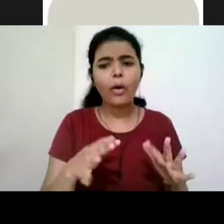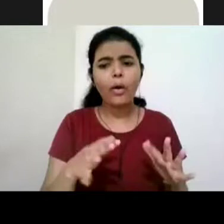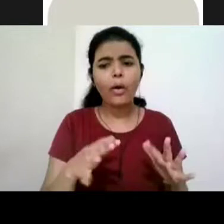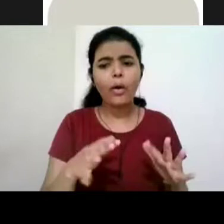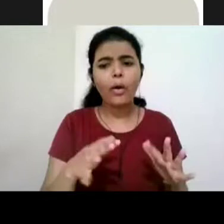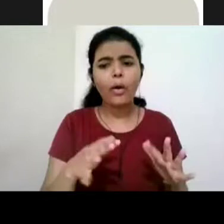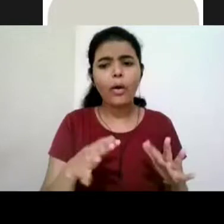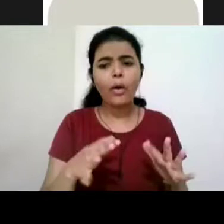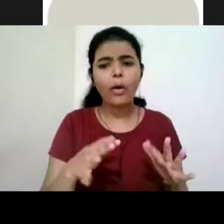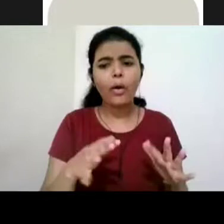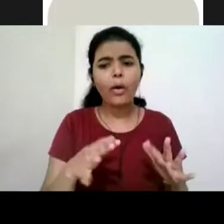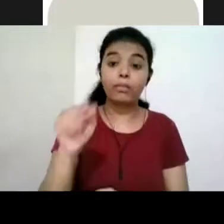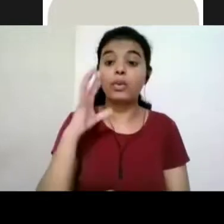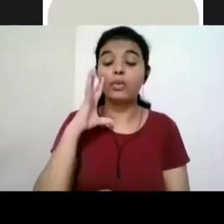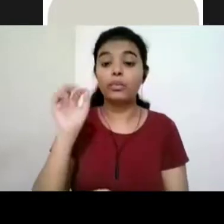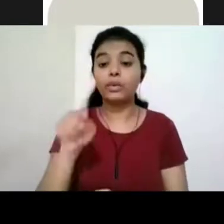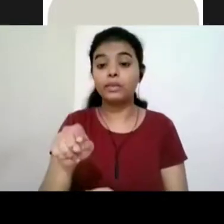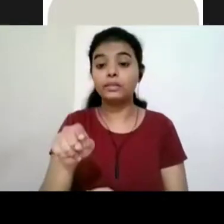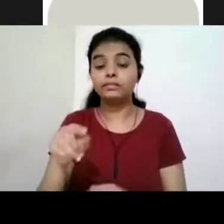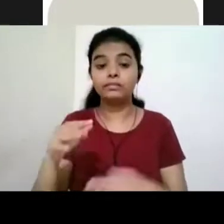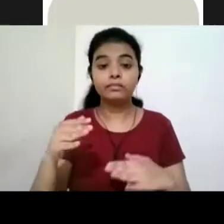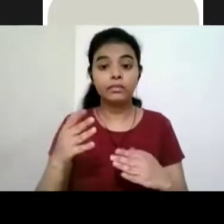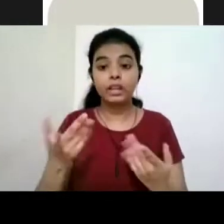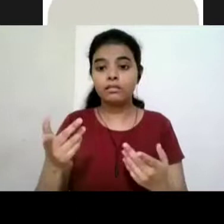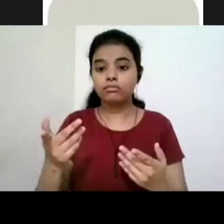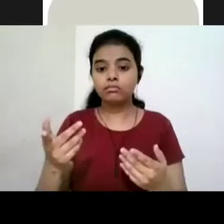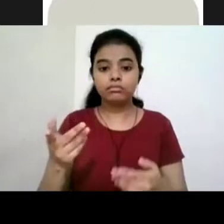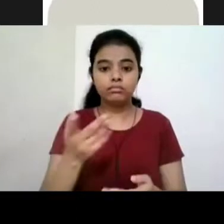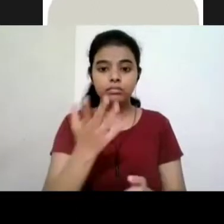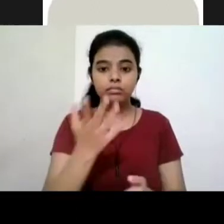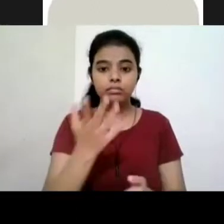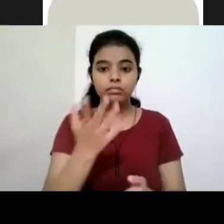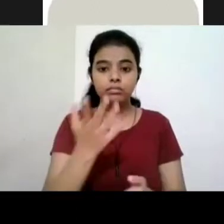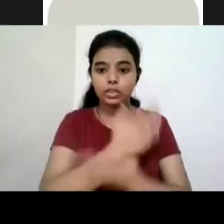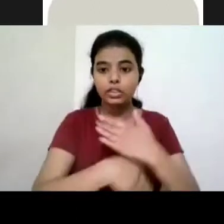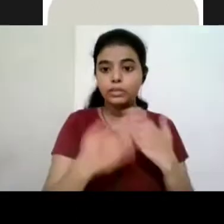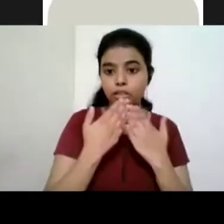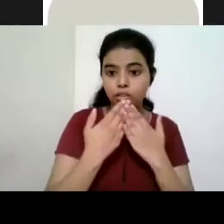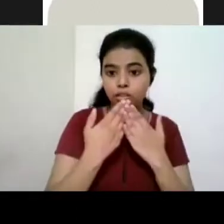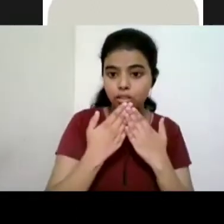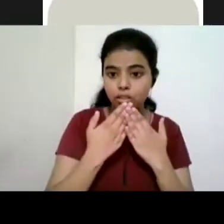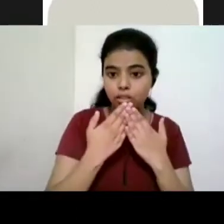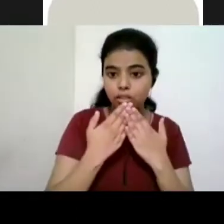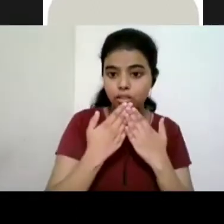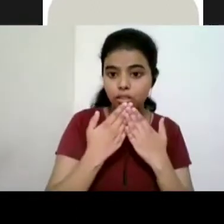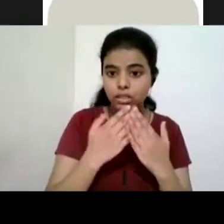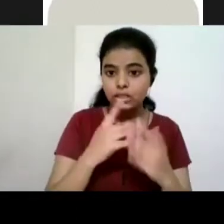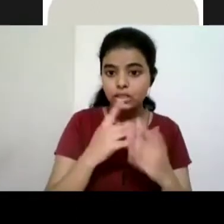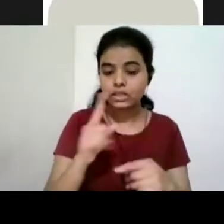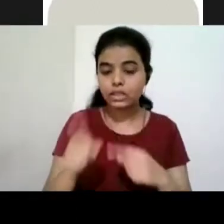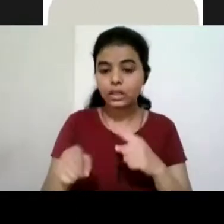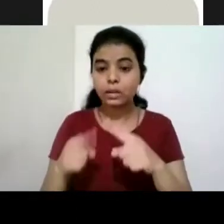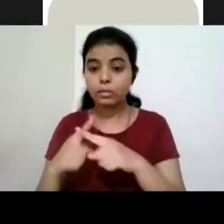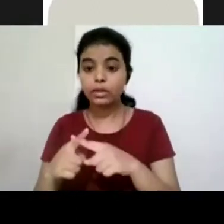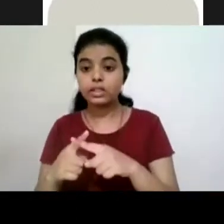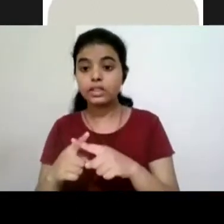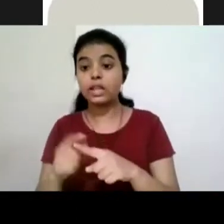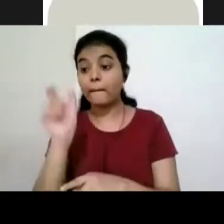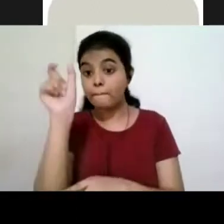people for me between what I had narrated in relation to disability studies and the manner in which